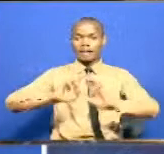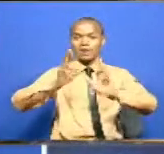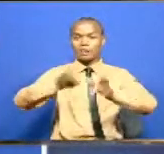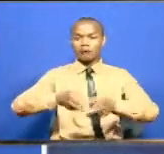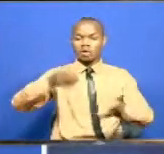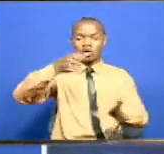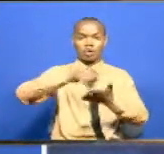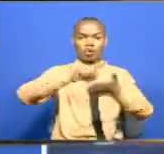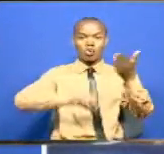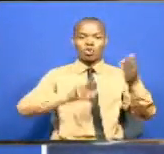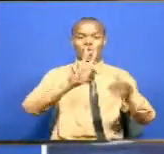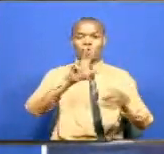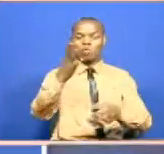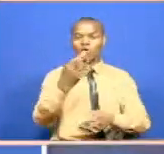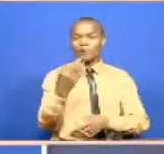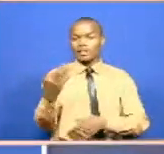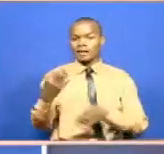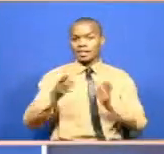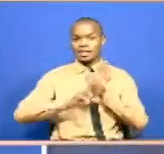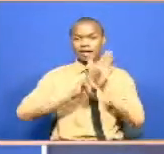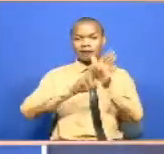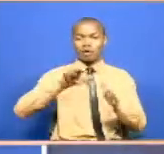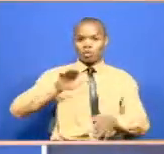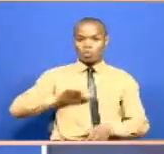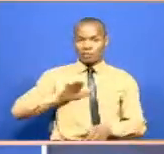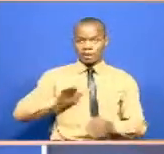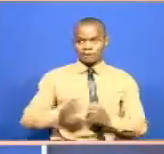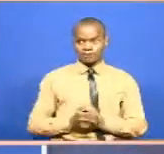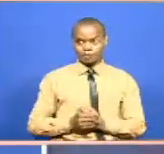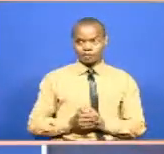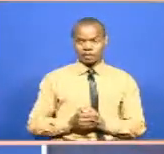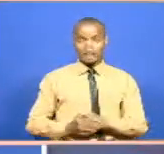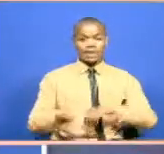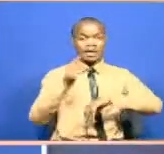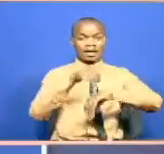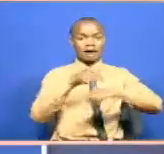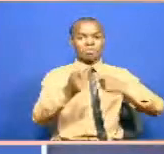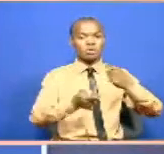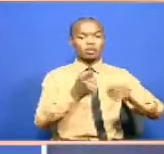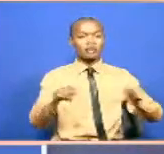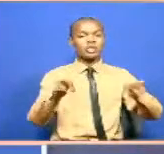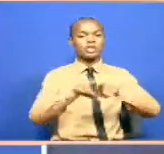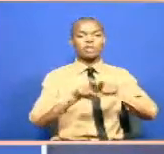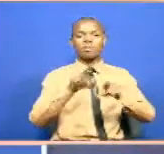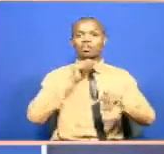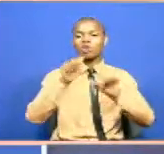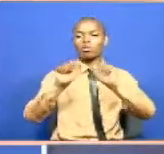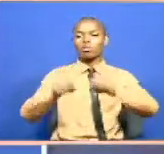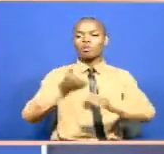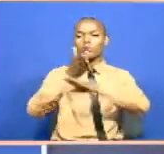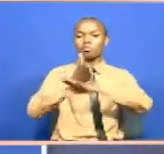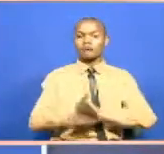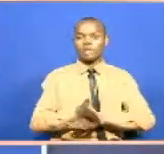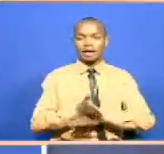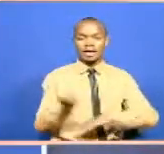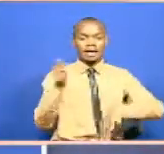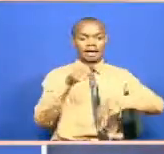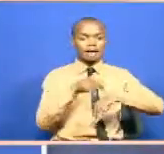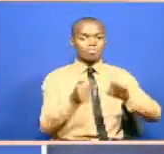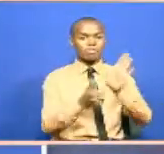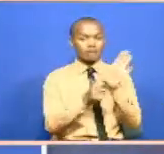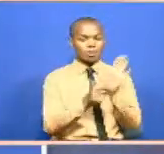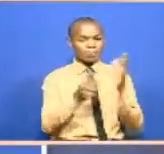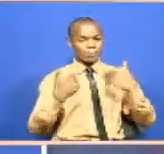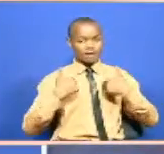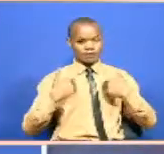ya 2/3 ya uwakilishi. But even as we happen with the gains, we also cannot keep quiet when an omission has been